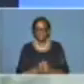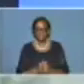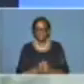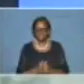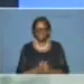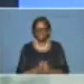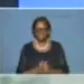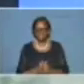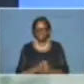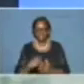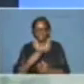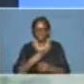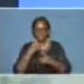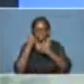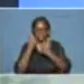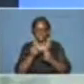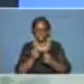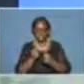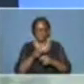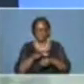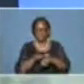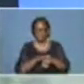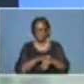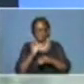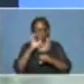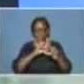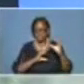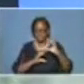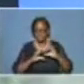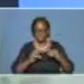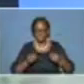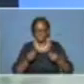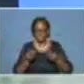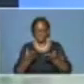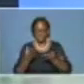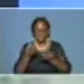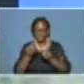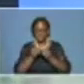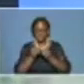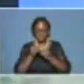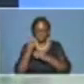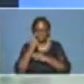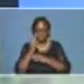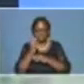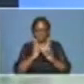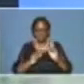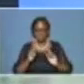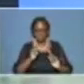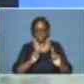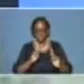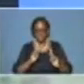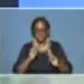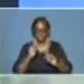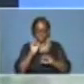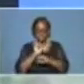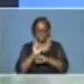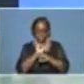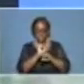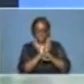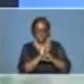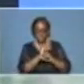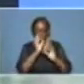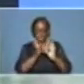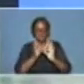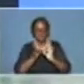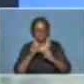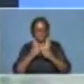Efforts to reduce crime, revoke bail, provide more resources for officers, and implement new programs to better tackle the root cause of crimes